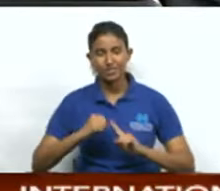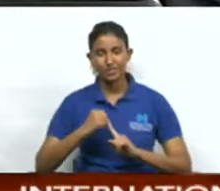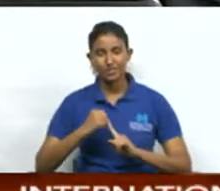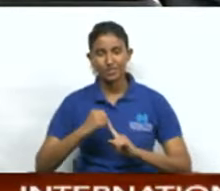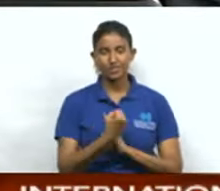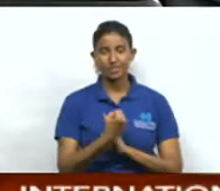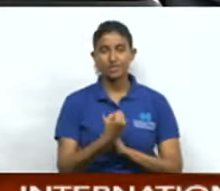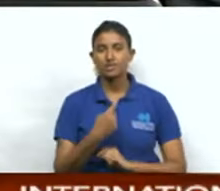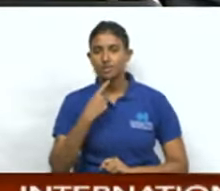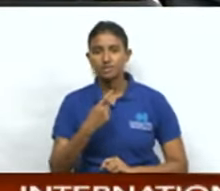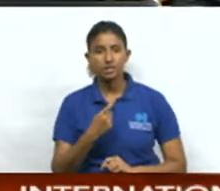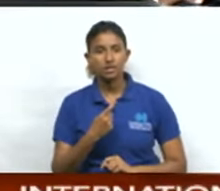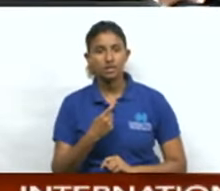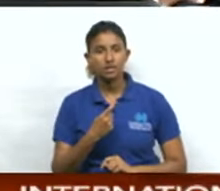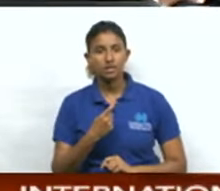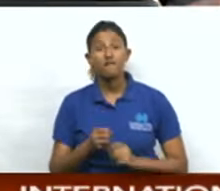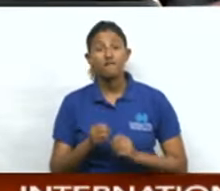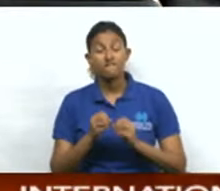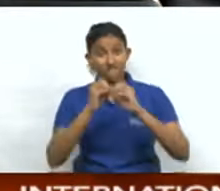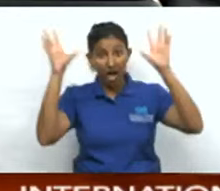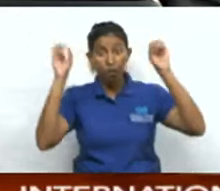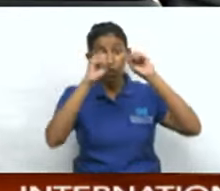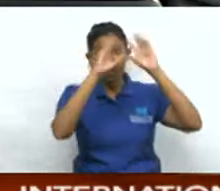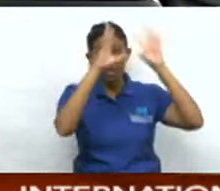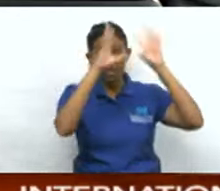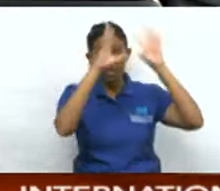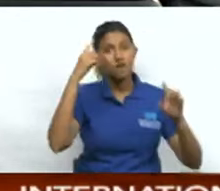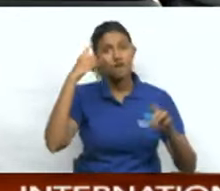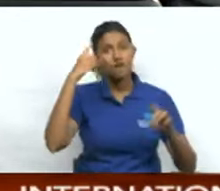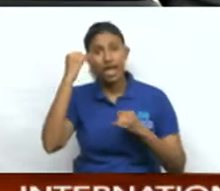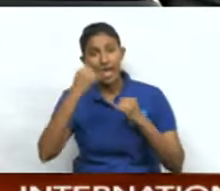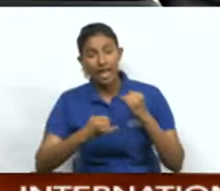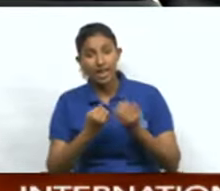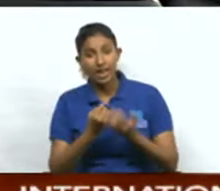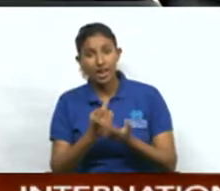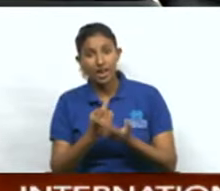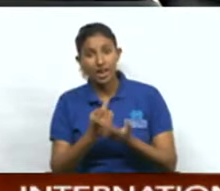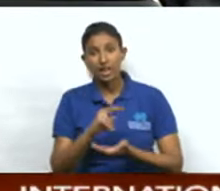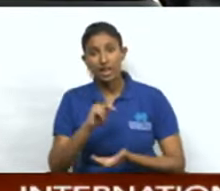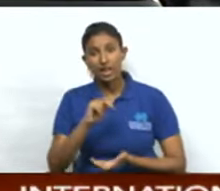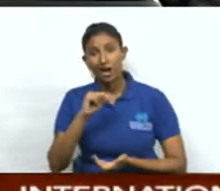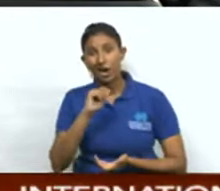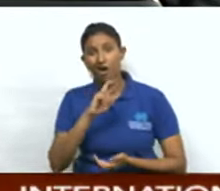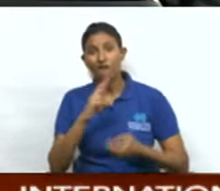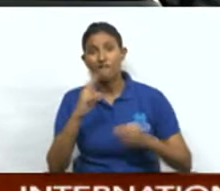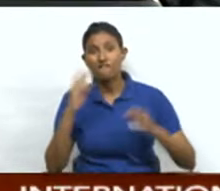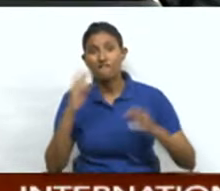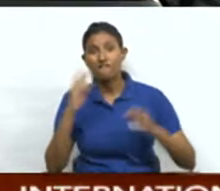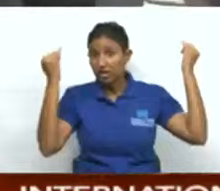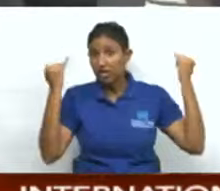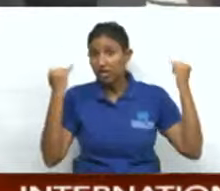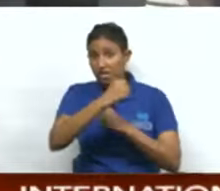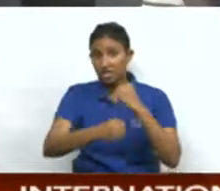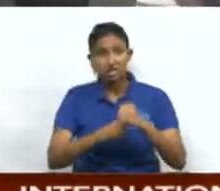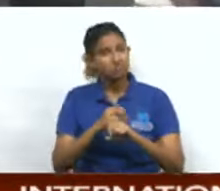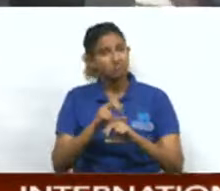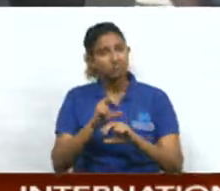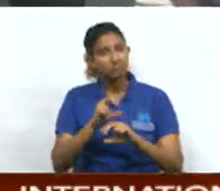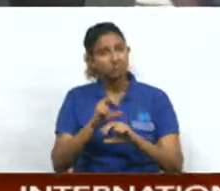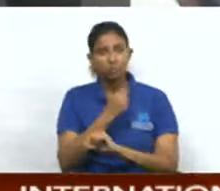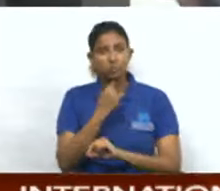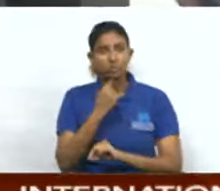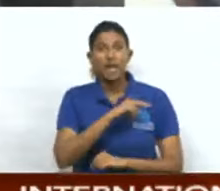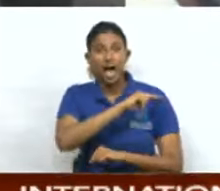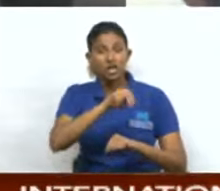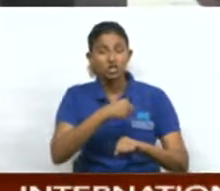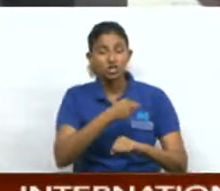the Diwali Nagar festivities this year. Devroop Timal, president of the National Council for Indian Culture, says people have not been enjoying